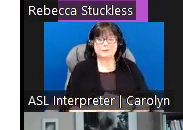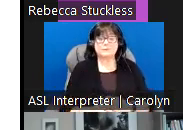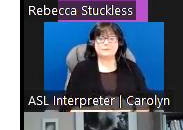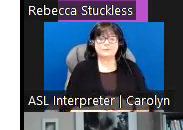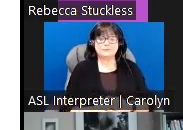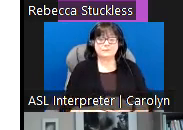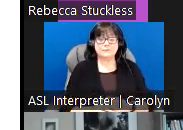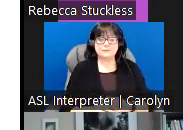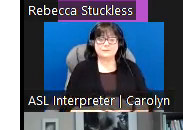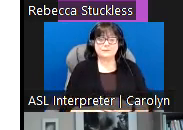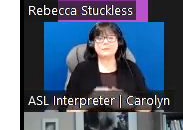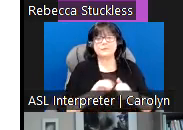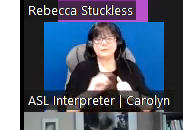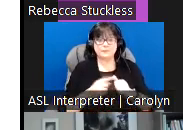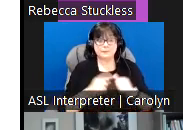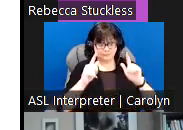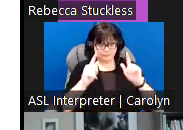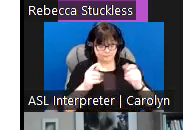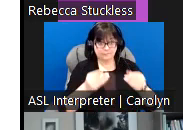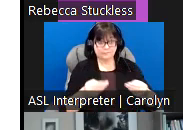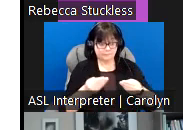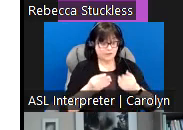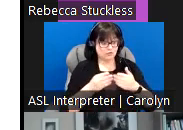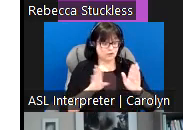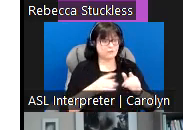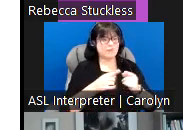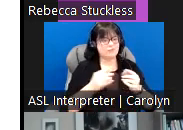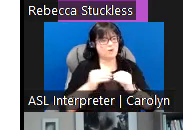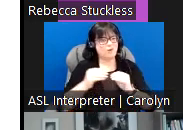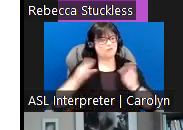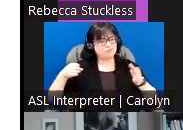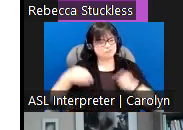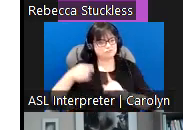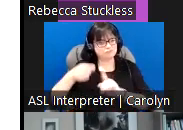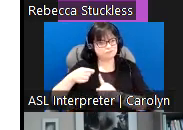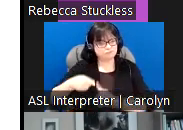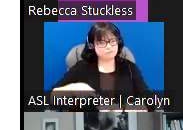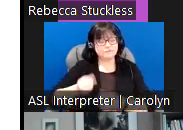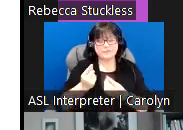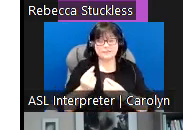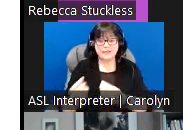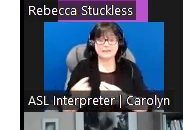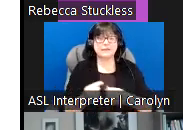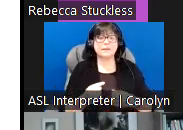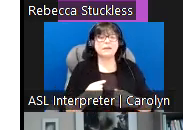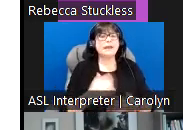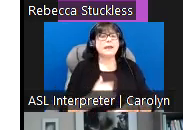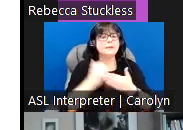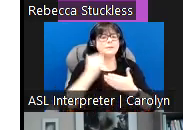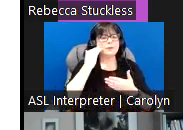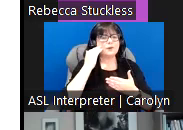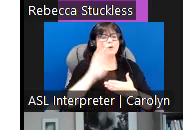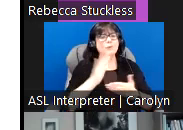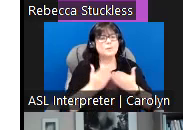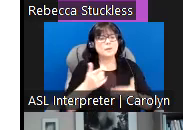snapshot of general ability in different areas. It allows us to pick out whether there may be a learning disability or a more